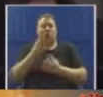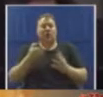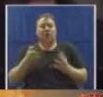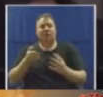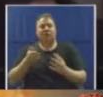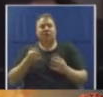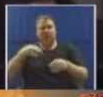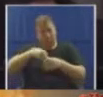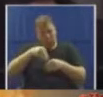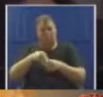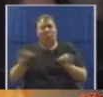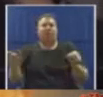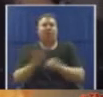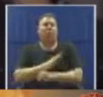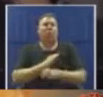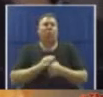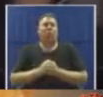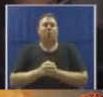access to